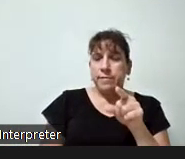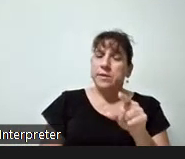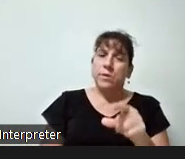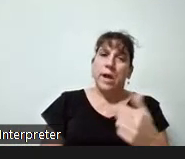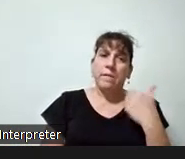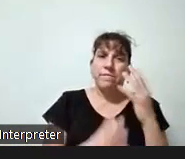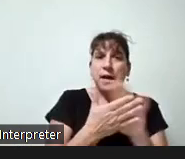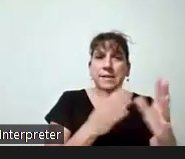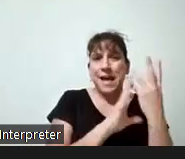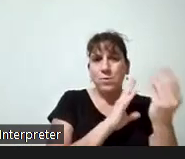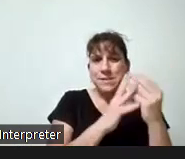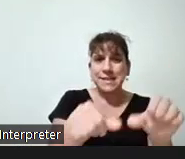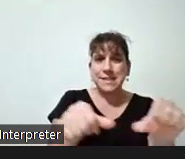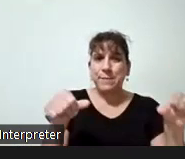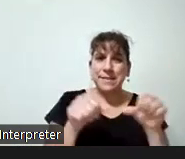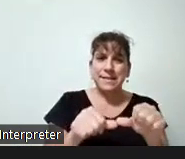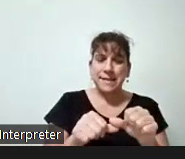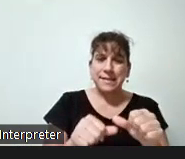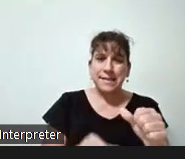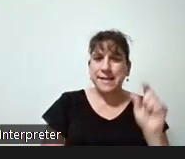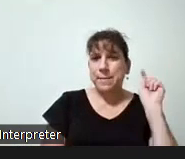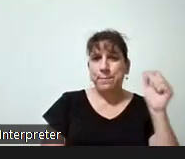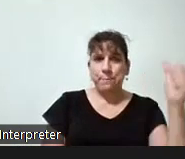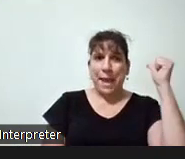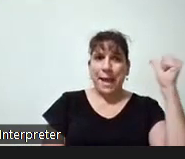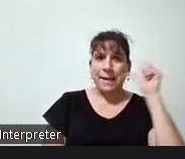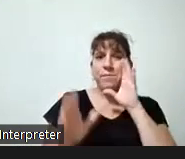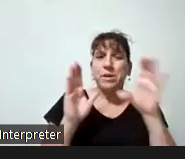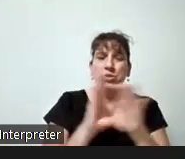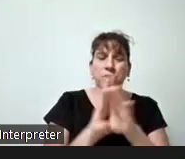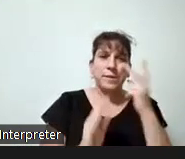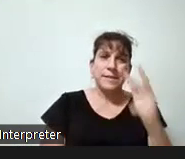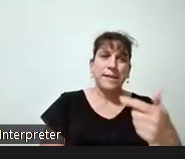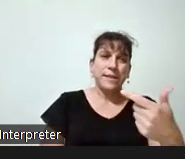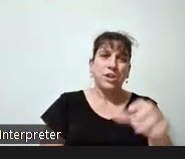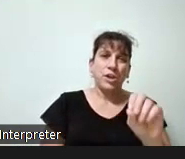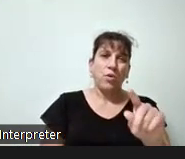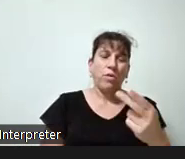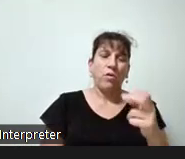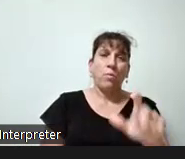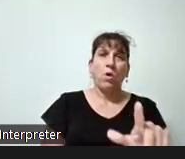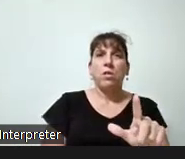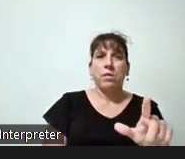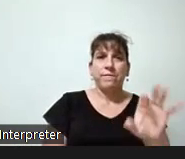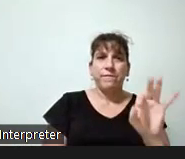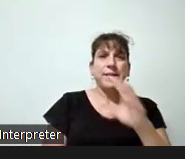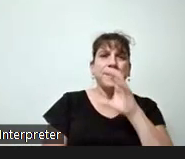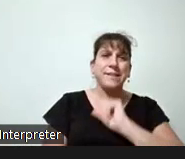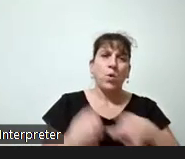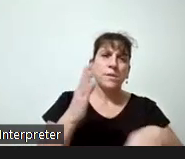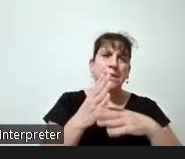outdoor spaces. At the very back of the picture is where you'll see the geothermal field. So that's that old soccer field.